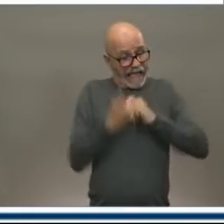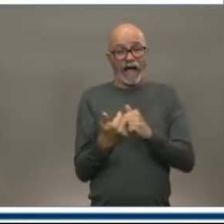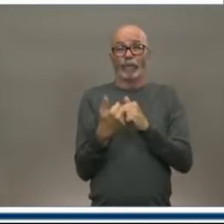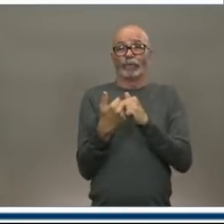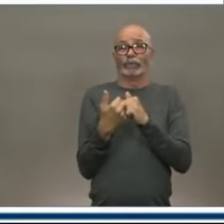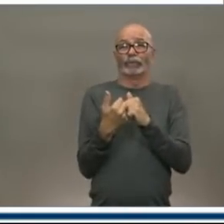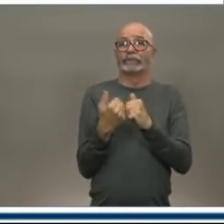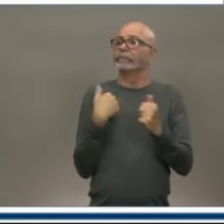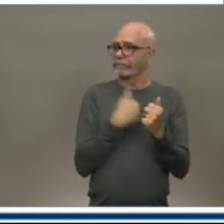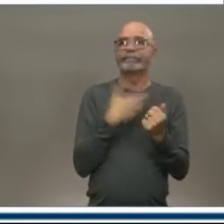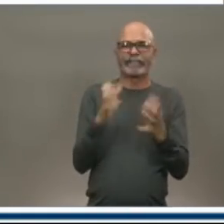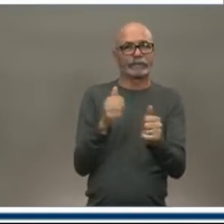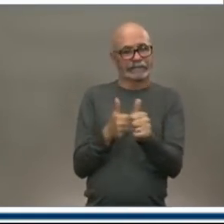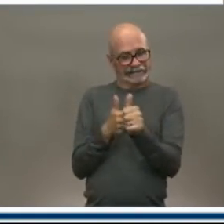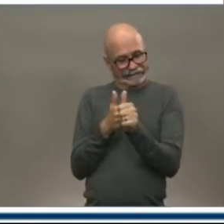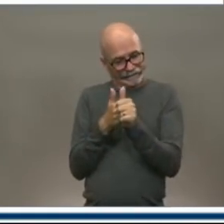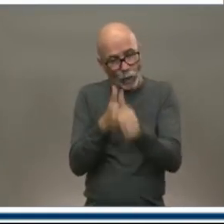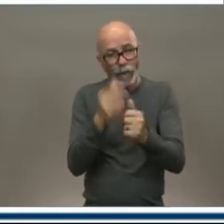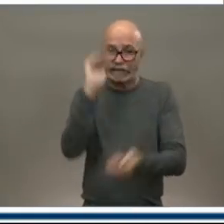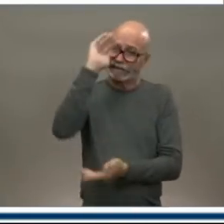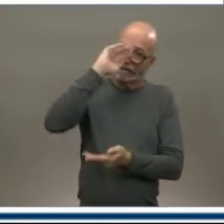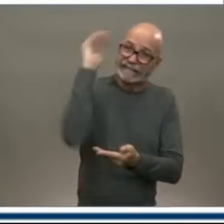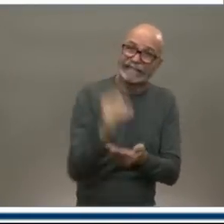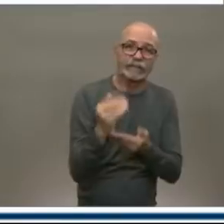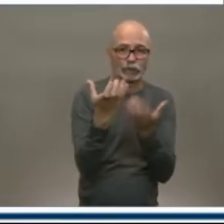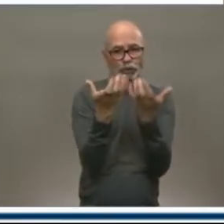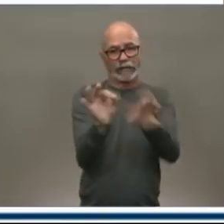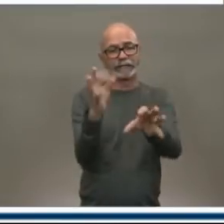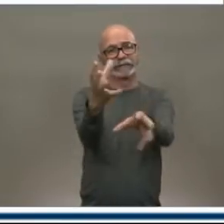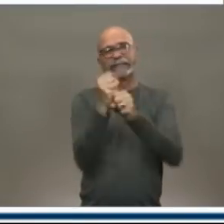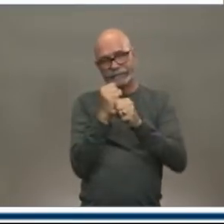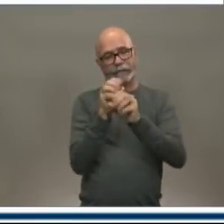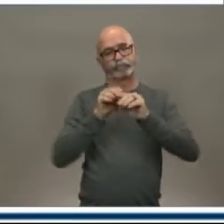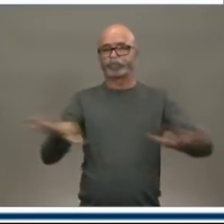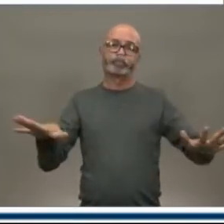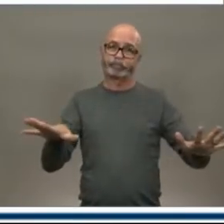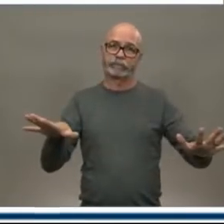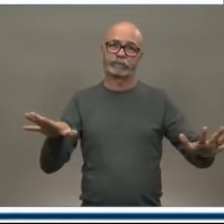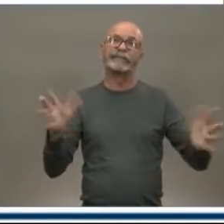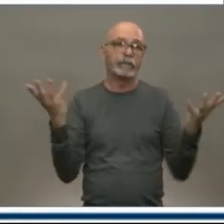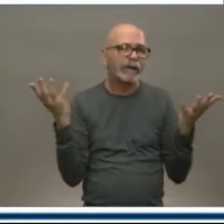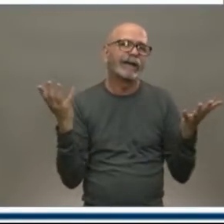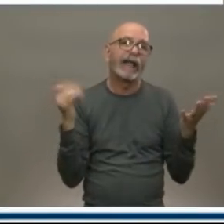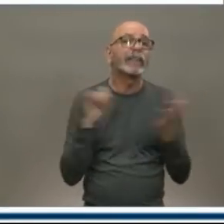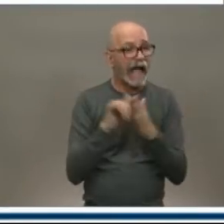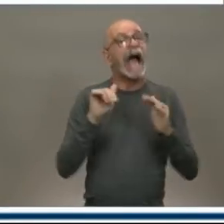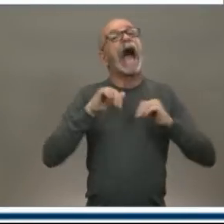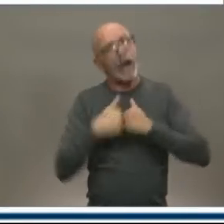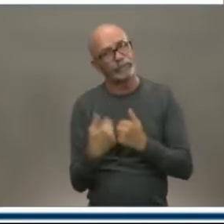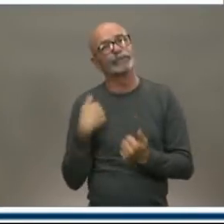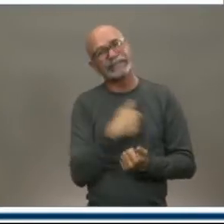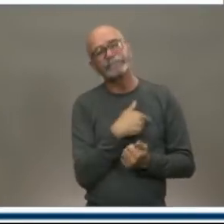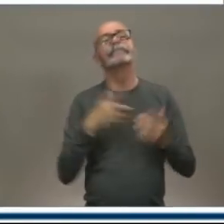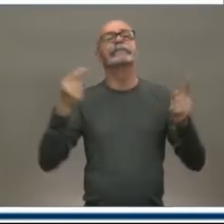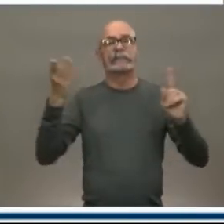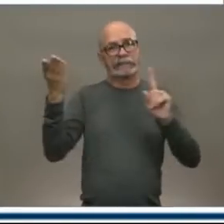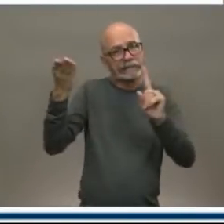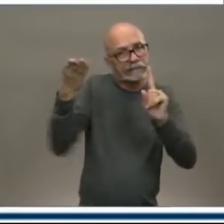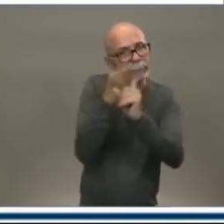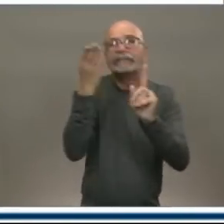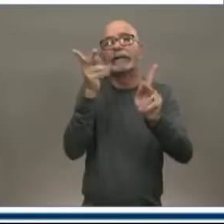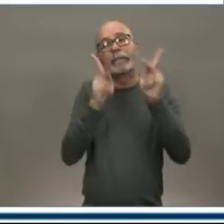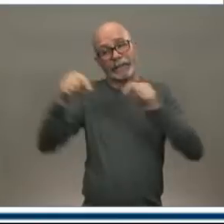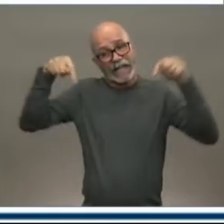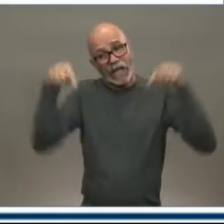that's how we minimize the chance of a strong resurgence of COVID. It's how we keep ourselves safe. So it's